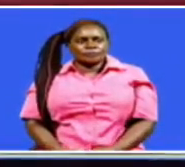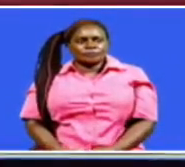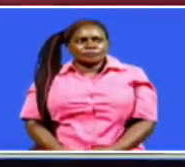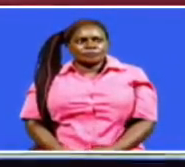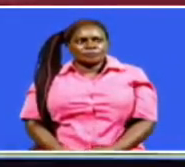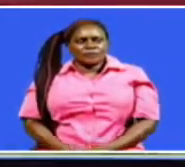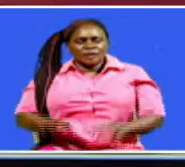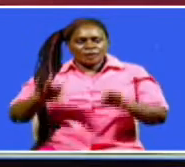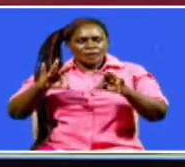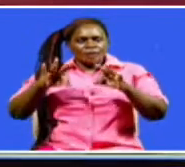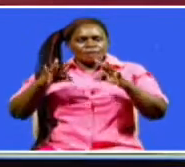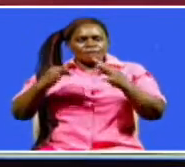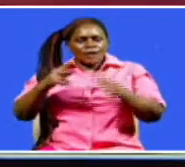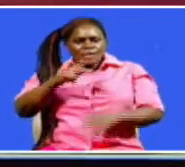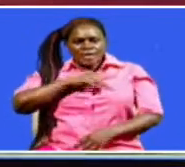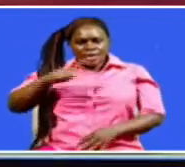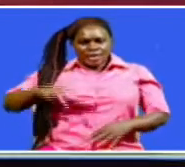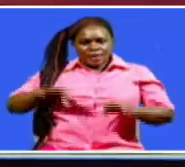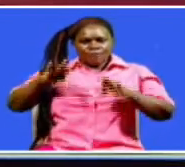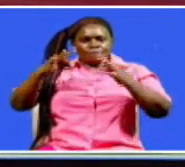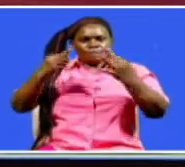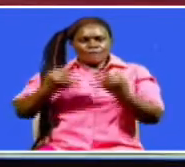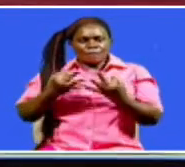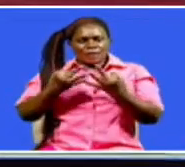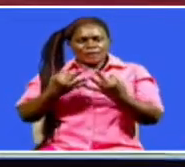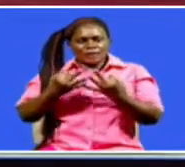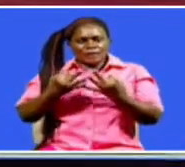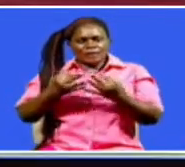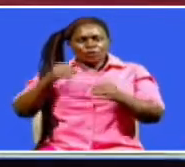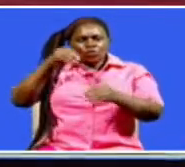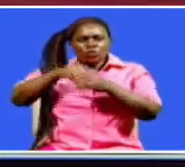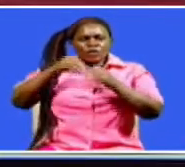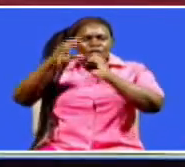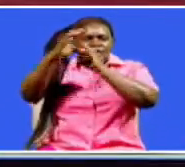Now, the royal family's footprints remain scattered